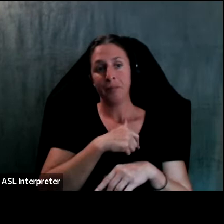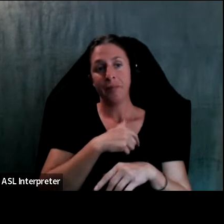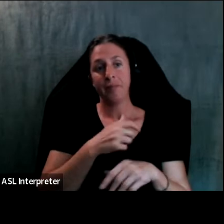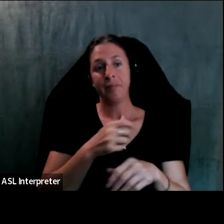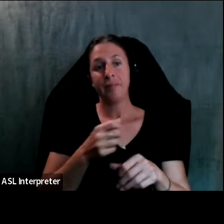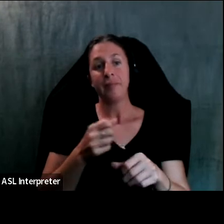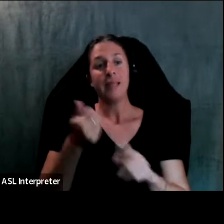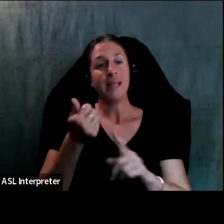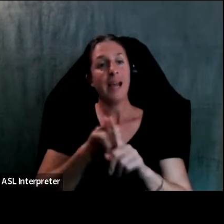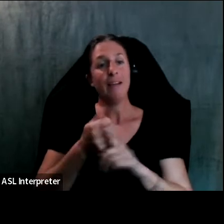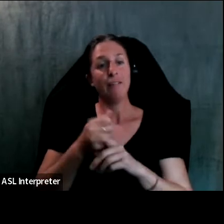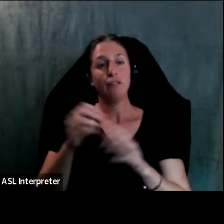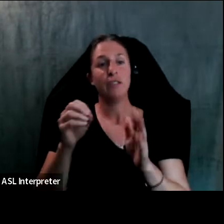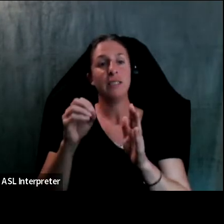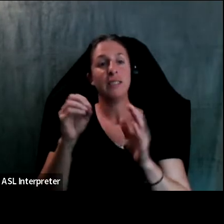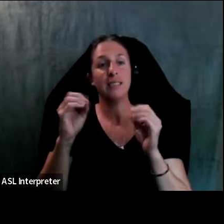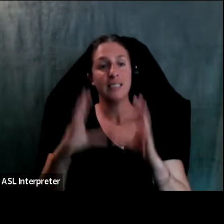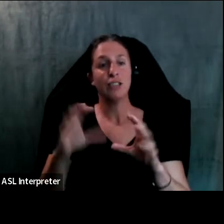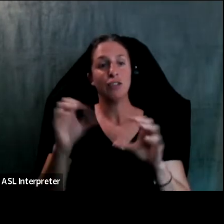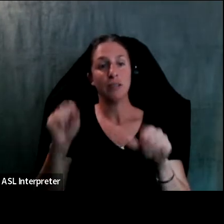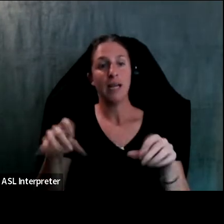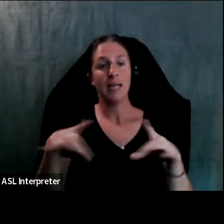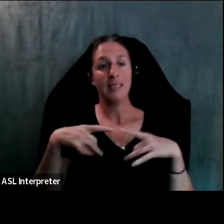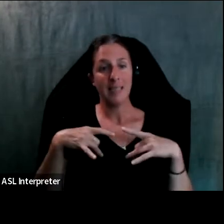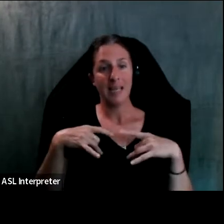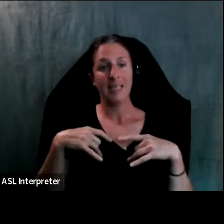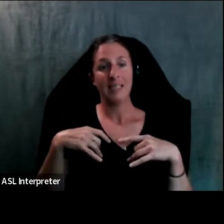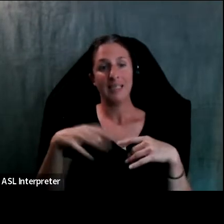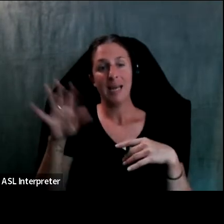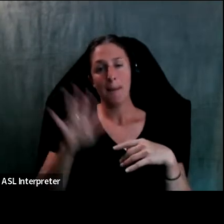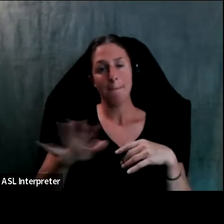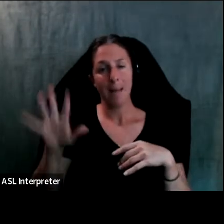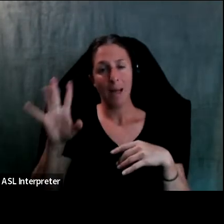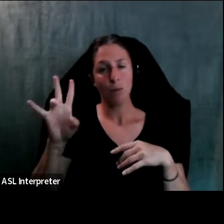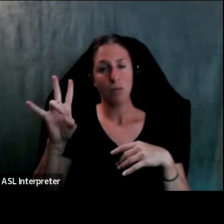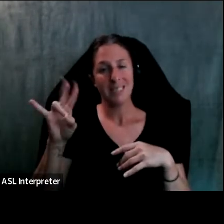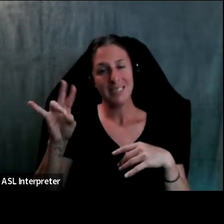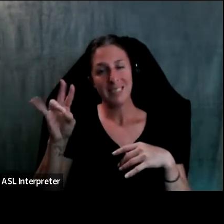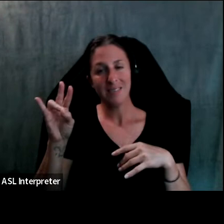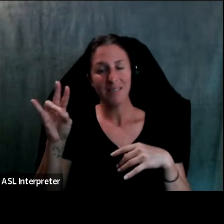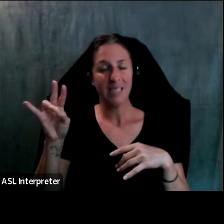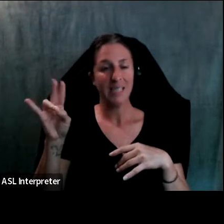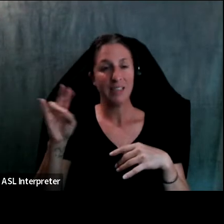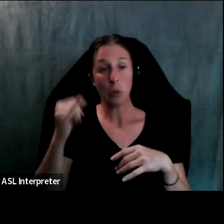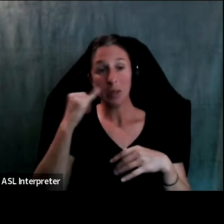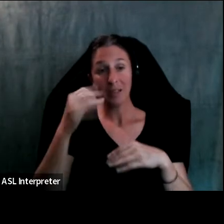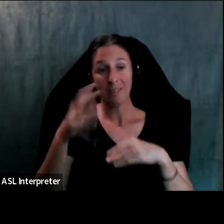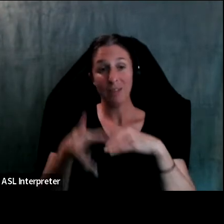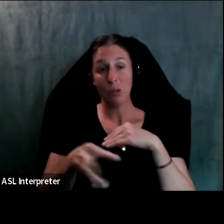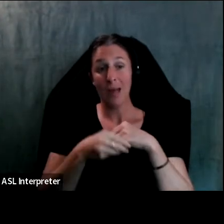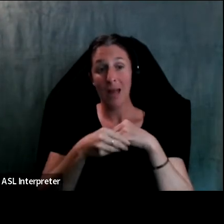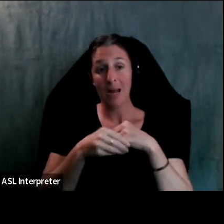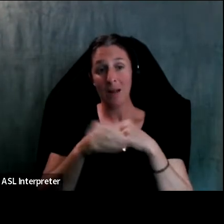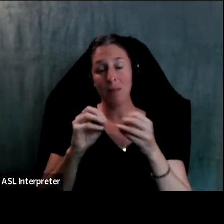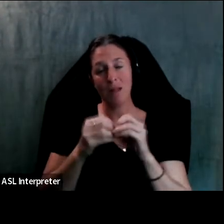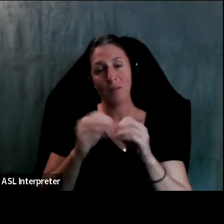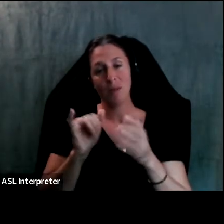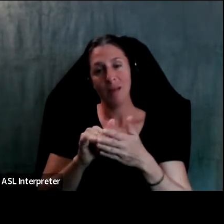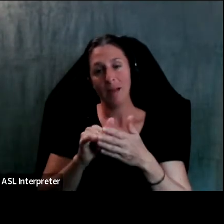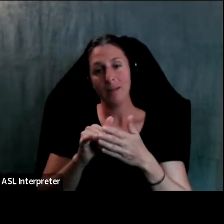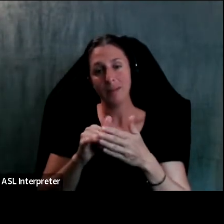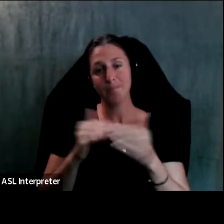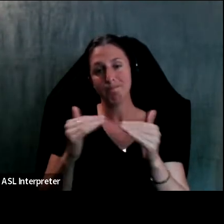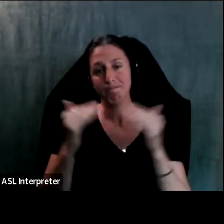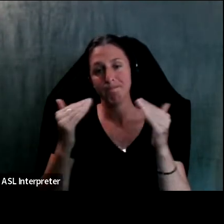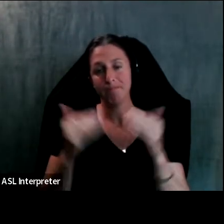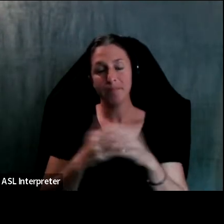every teacher can take 70, about 70. And so if you add up the numbers, that's what it comes out to. Oh,